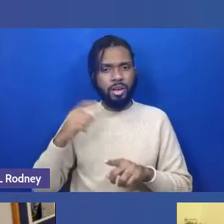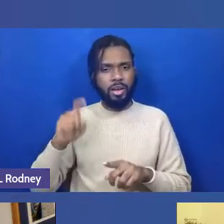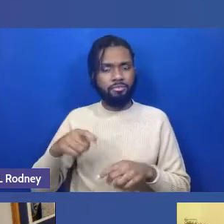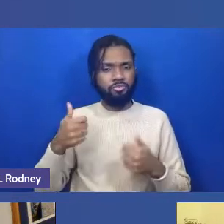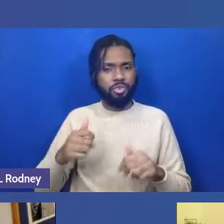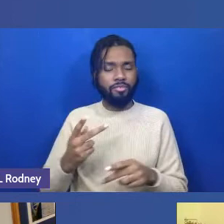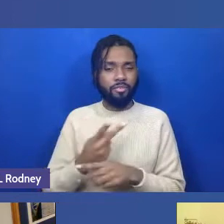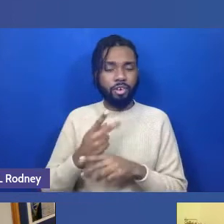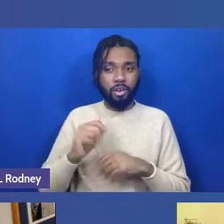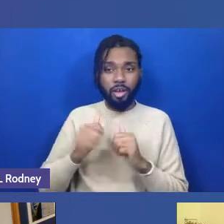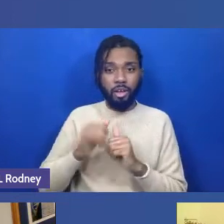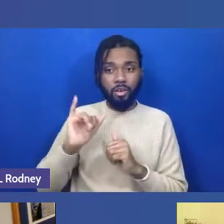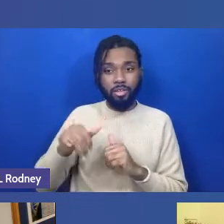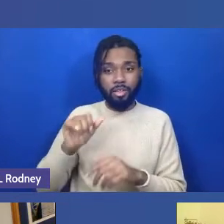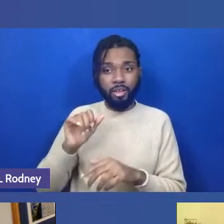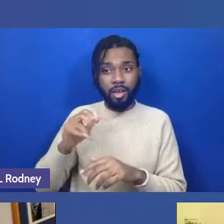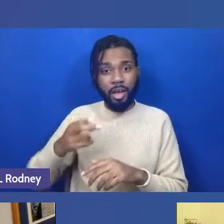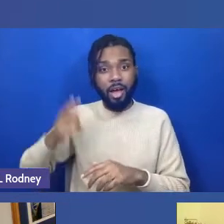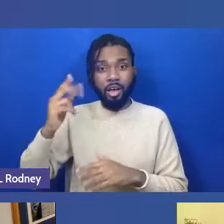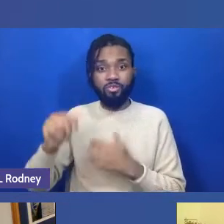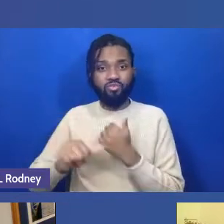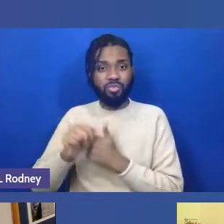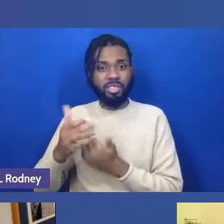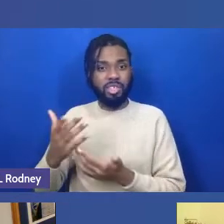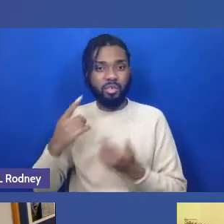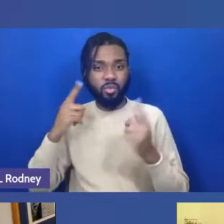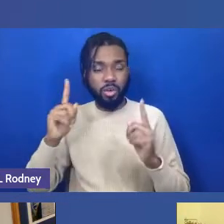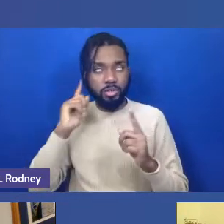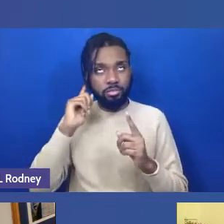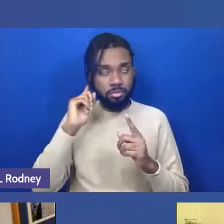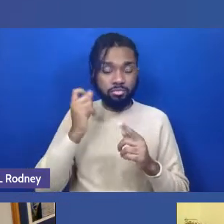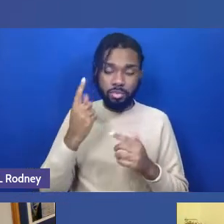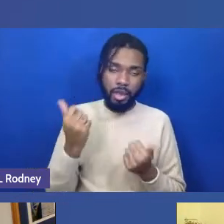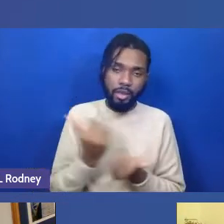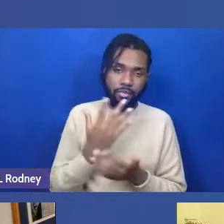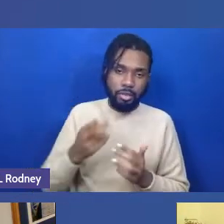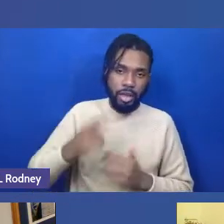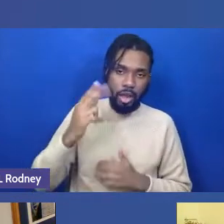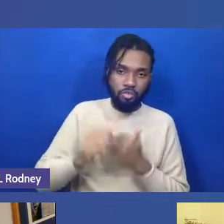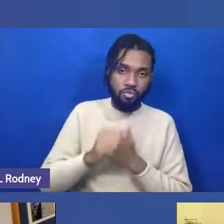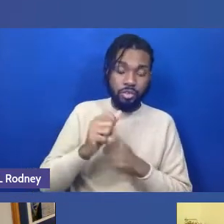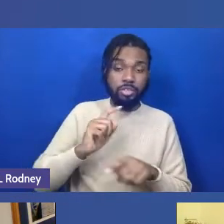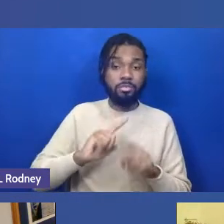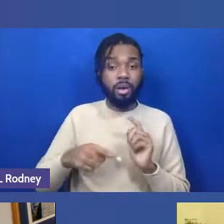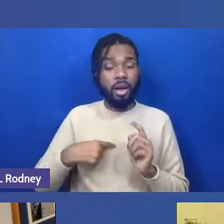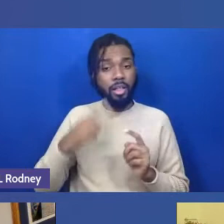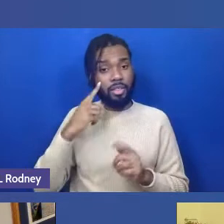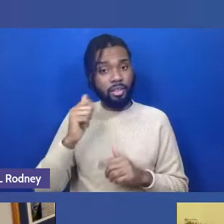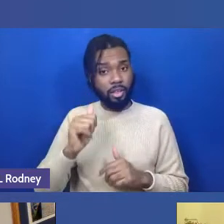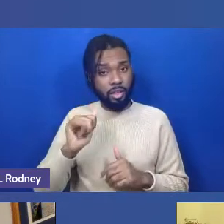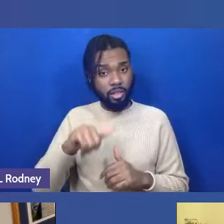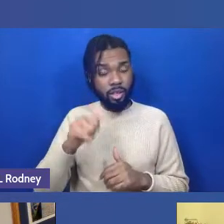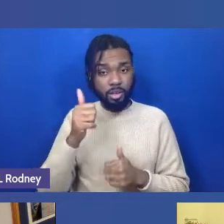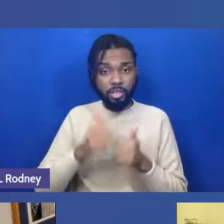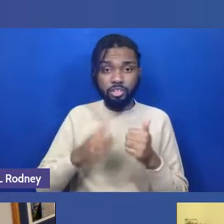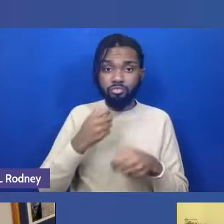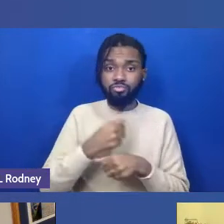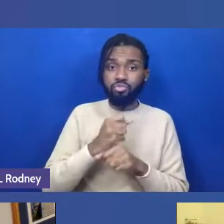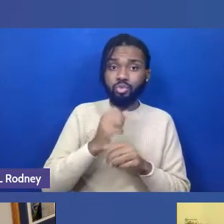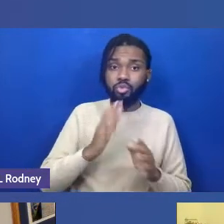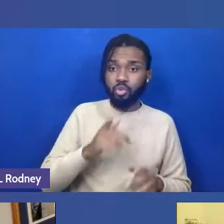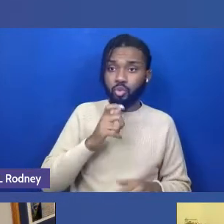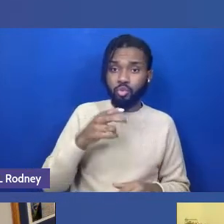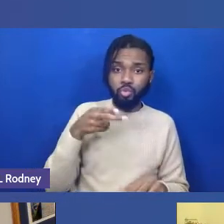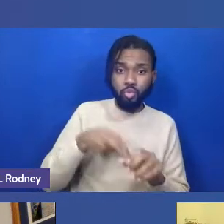works, because everything I do is high risk, right? Everything, I would assume that every producer on this call and, you know, mostly in the world,